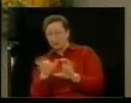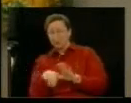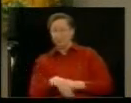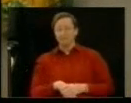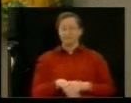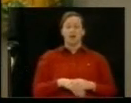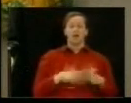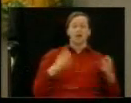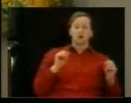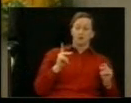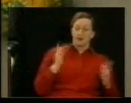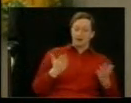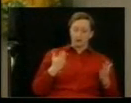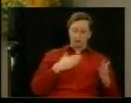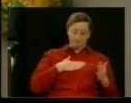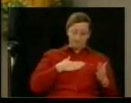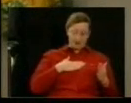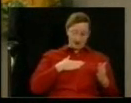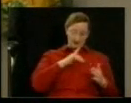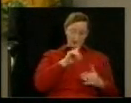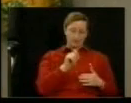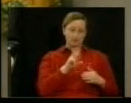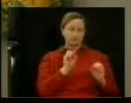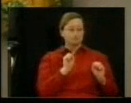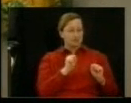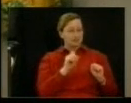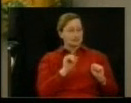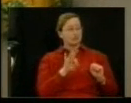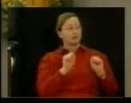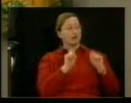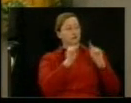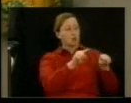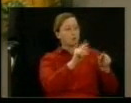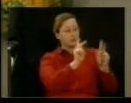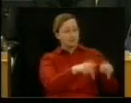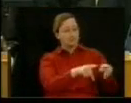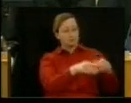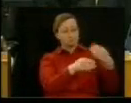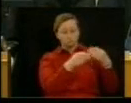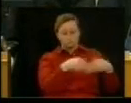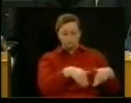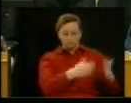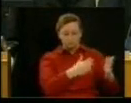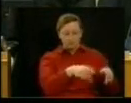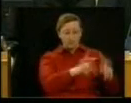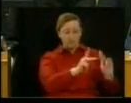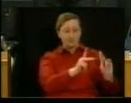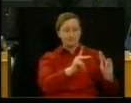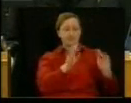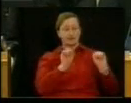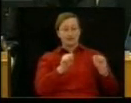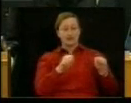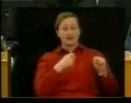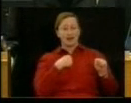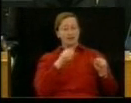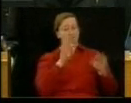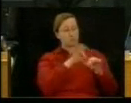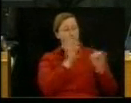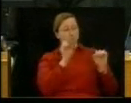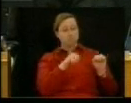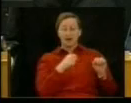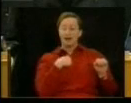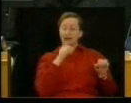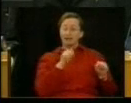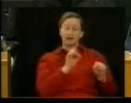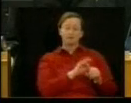got. Yeah, if we can take it to the people, let's let them do it. Can I make a vote? Yeah, I can make a vote. I